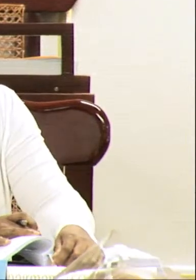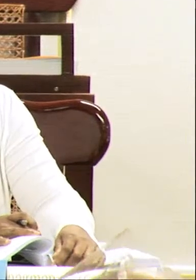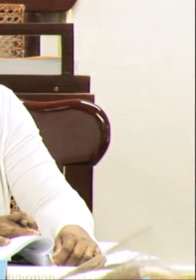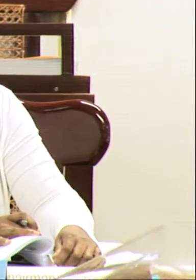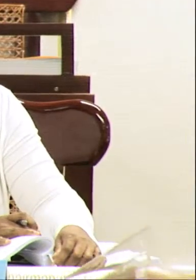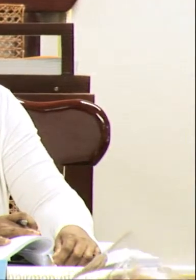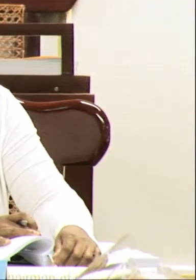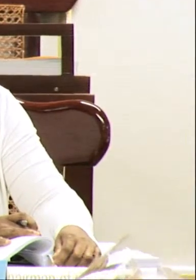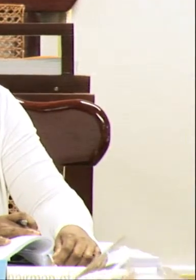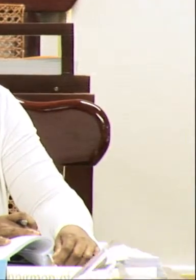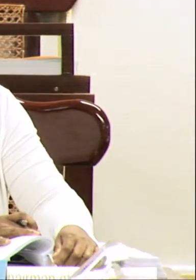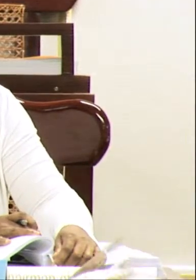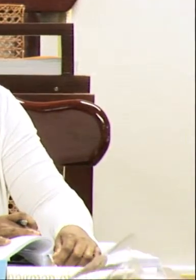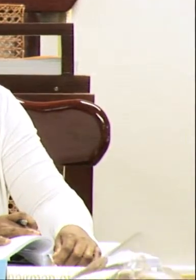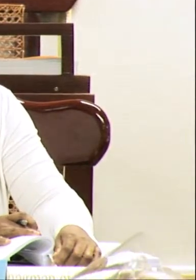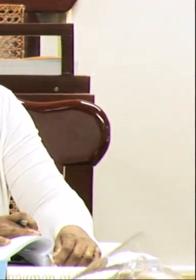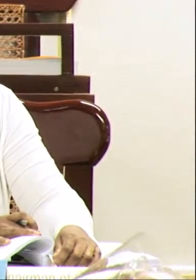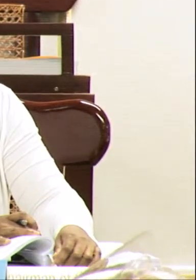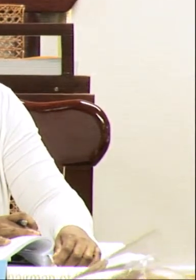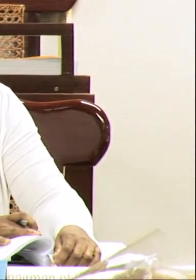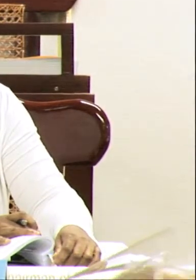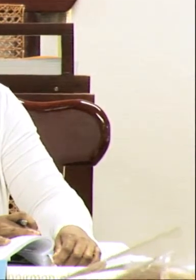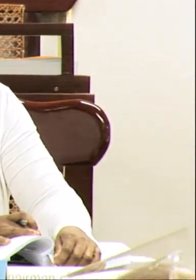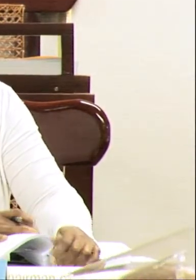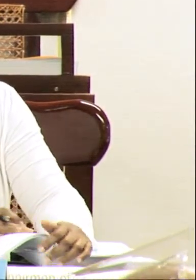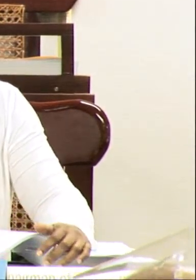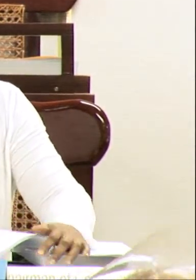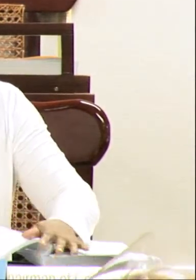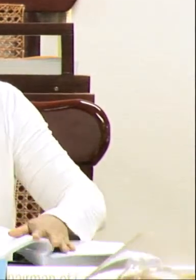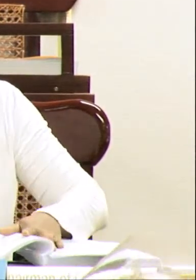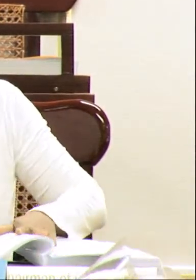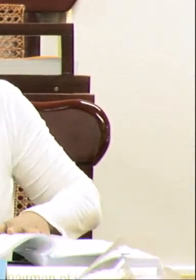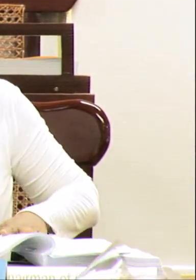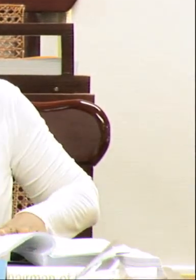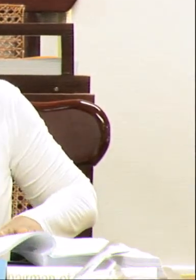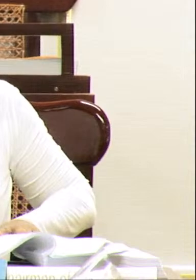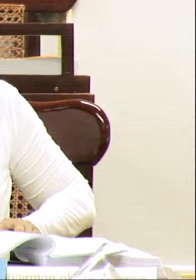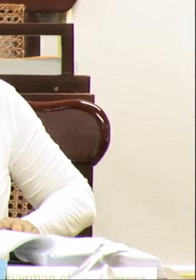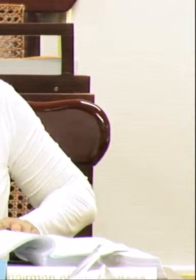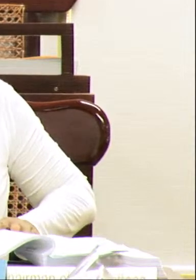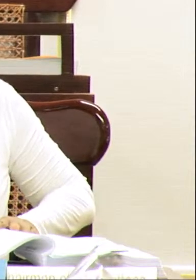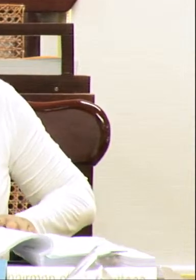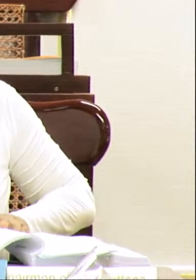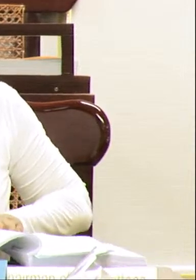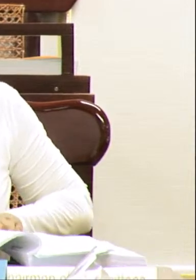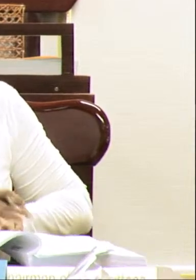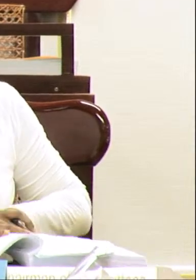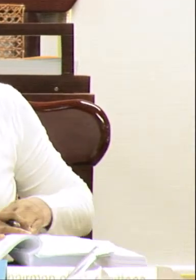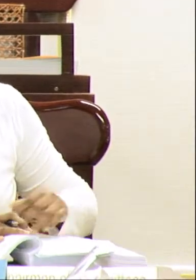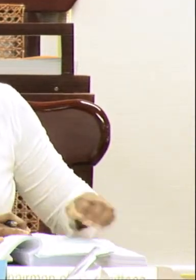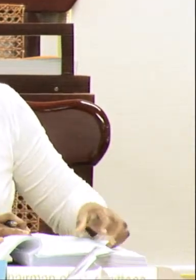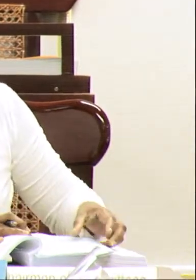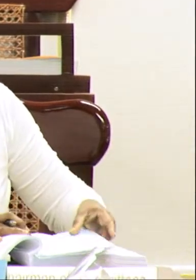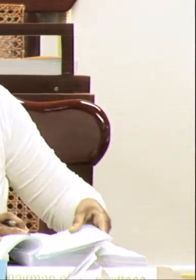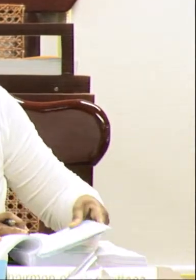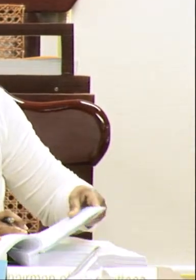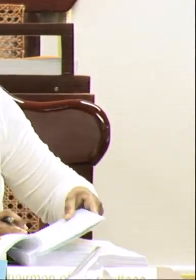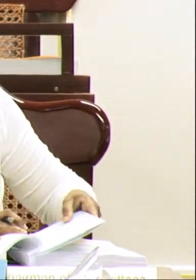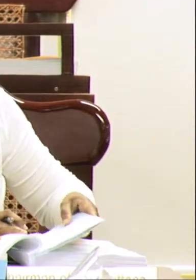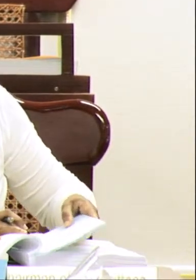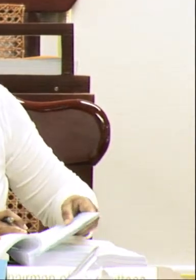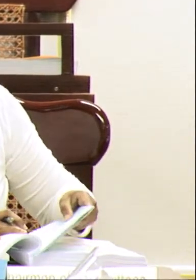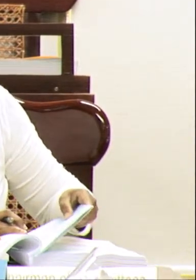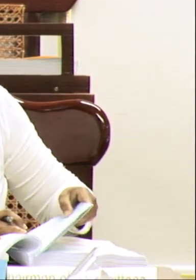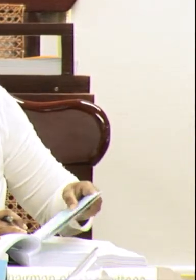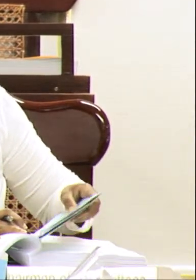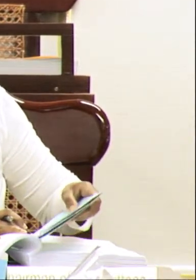at another time. And But this is a subordinate committee, and I do not have the